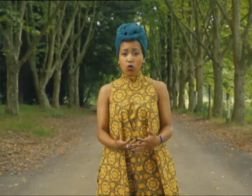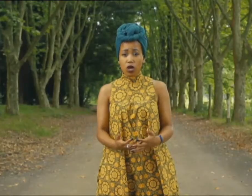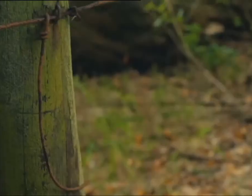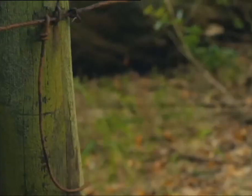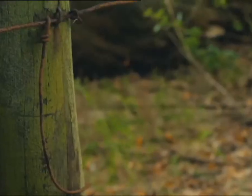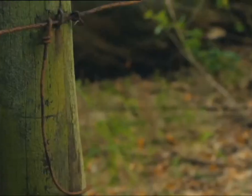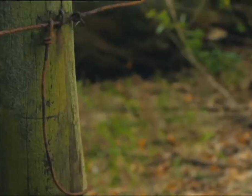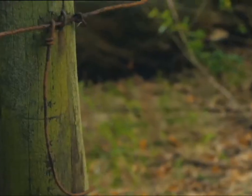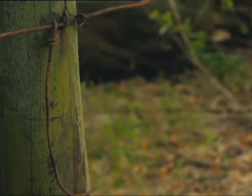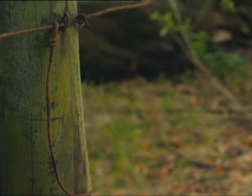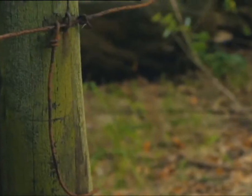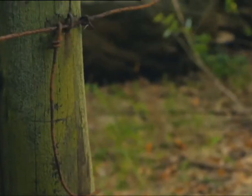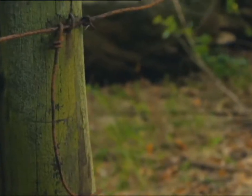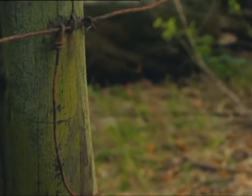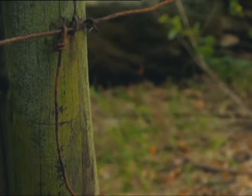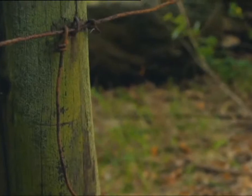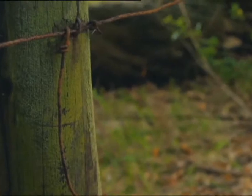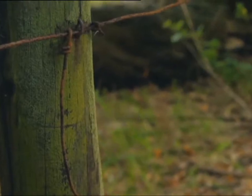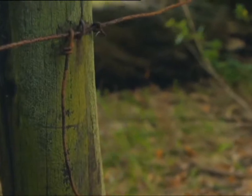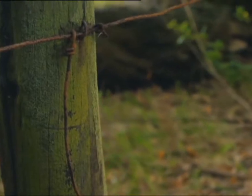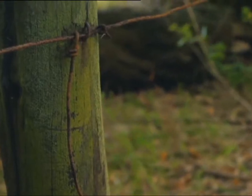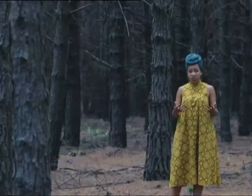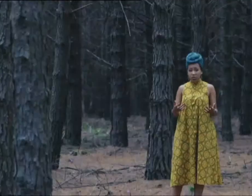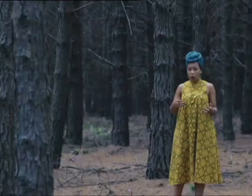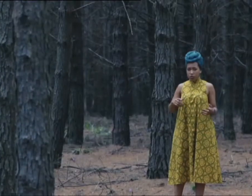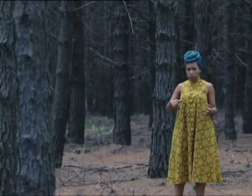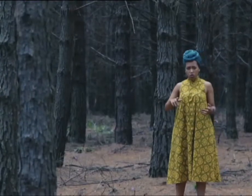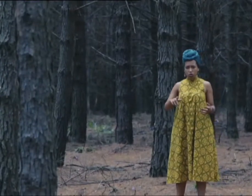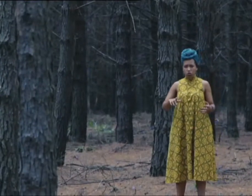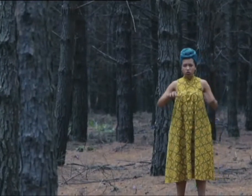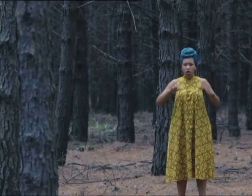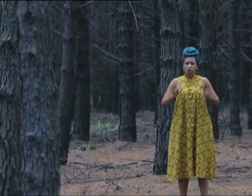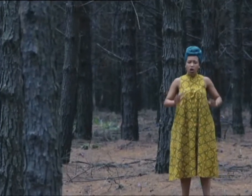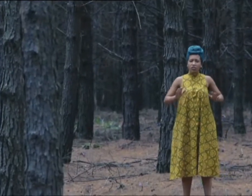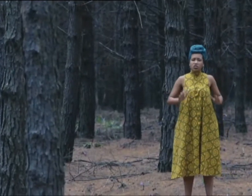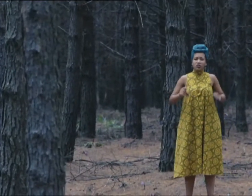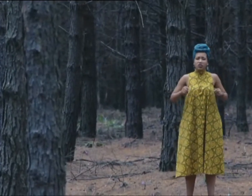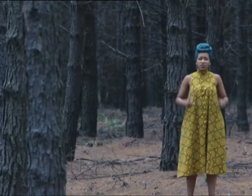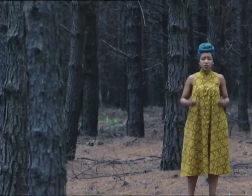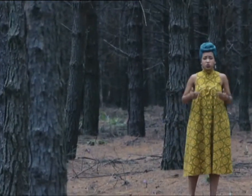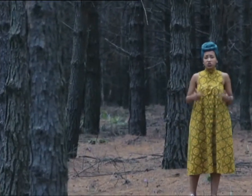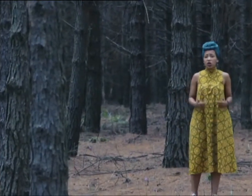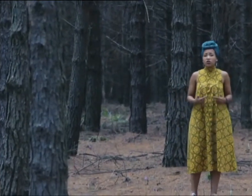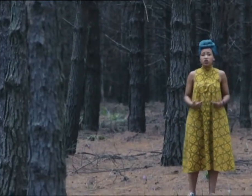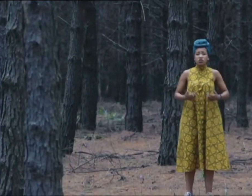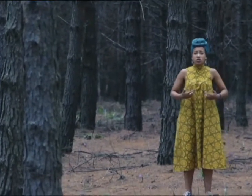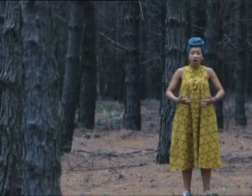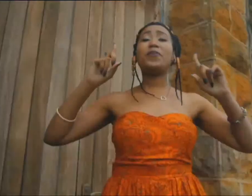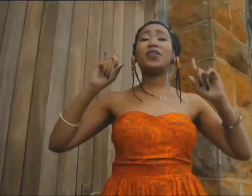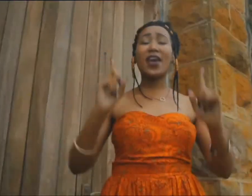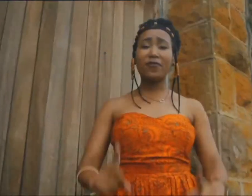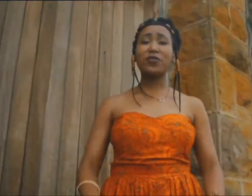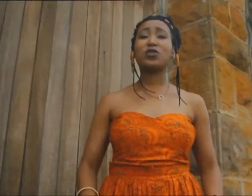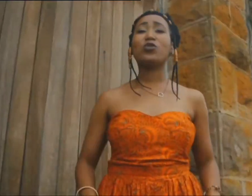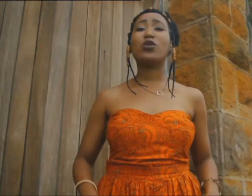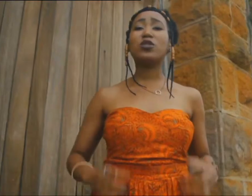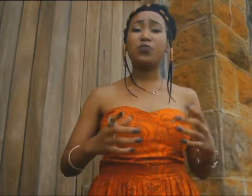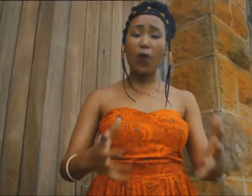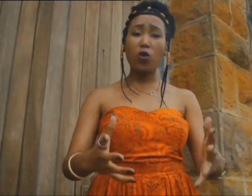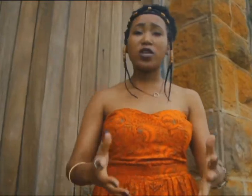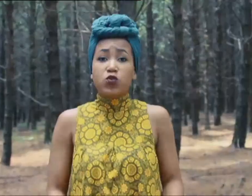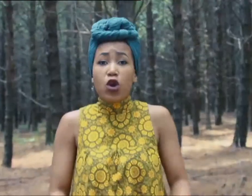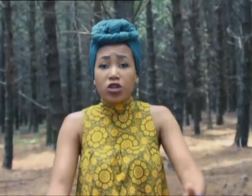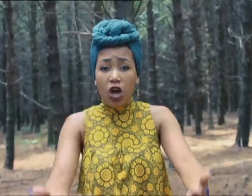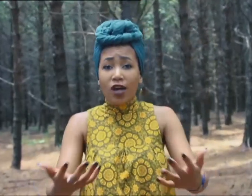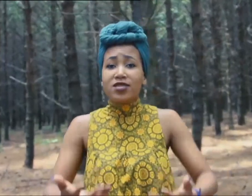mouth spoke hatred and dark thoughts. The mouth formed. This was not good. God saw that this was not good. God, being ever so